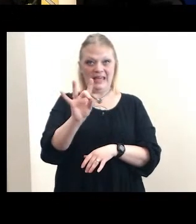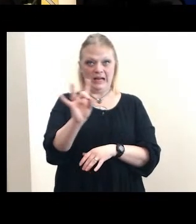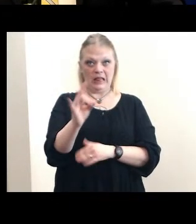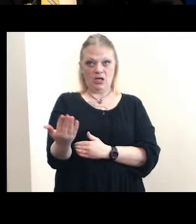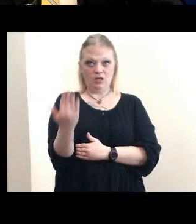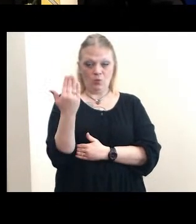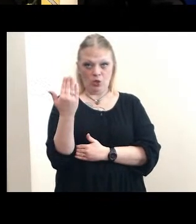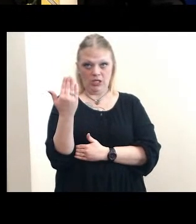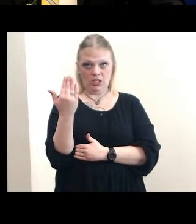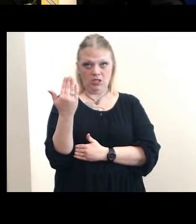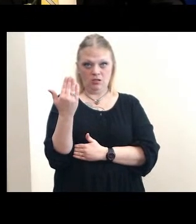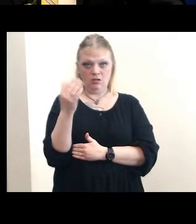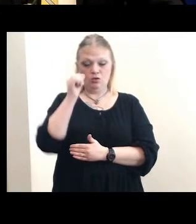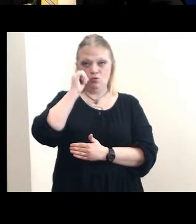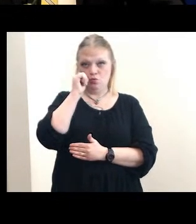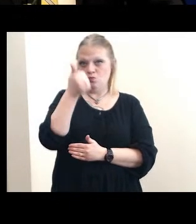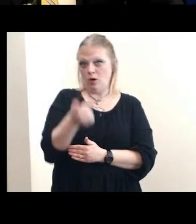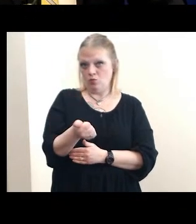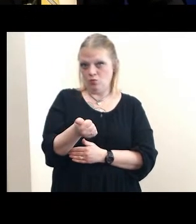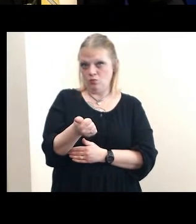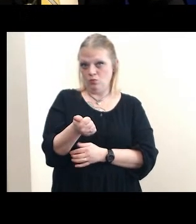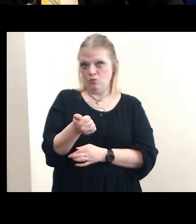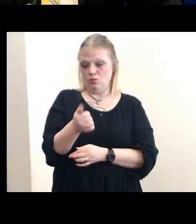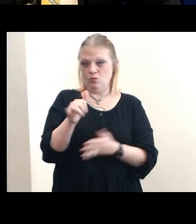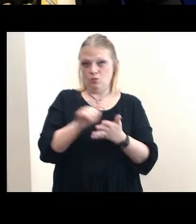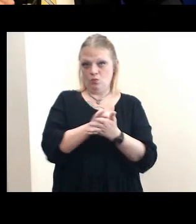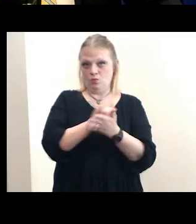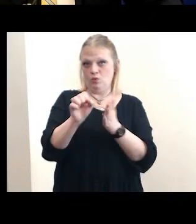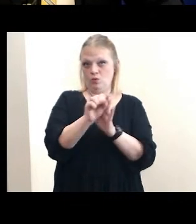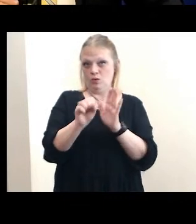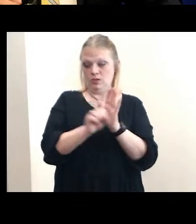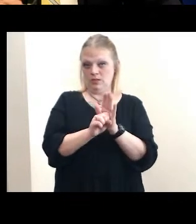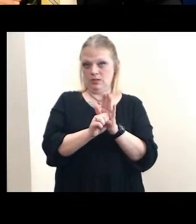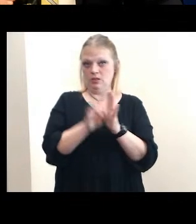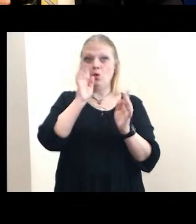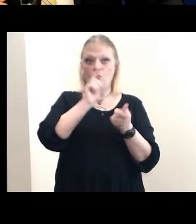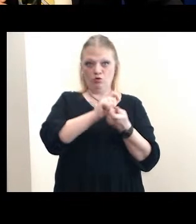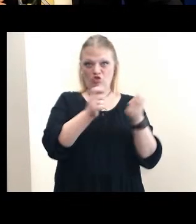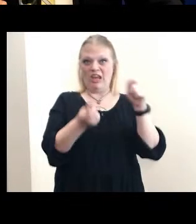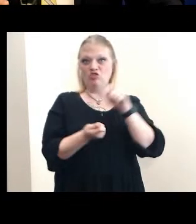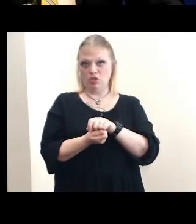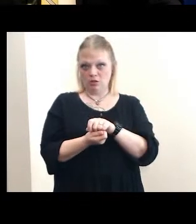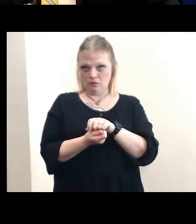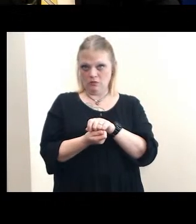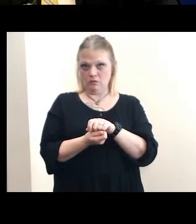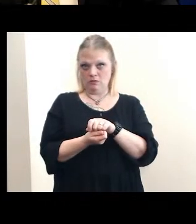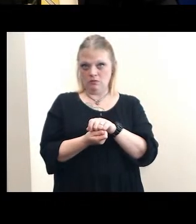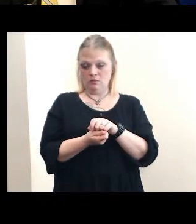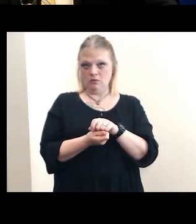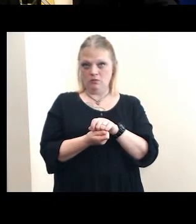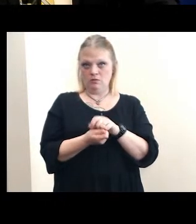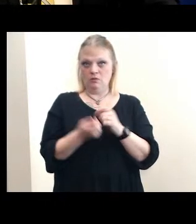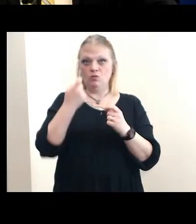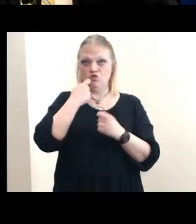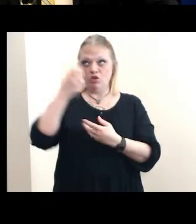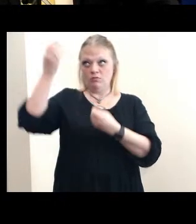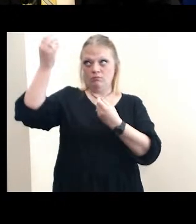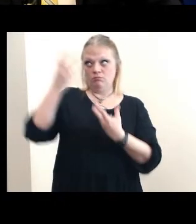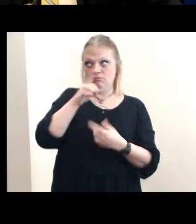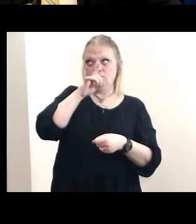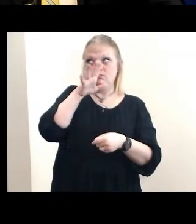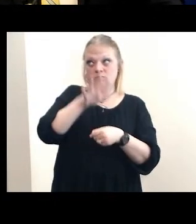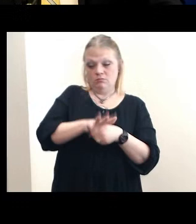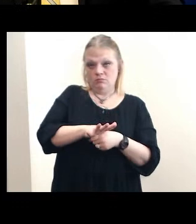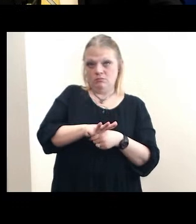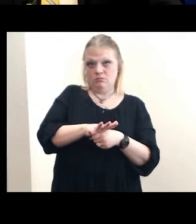morning tomorrow, New York State will change that. We just received confirmation